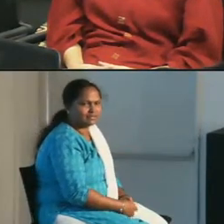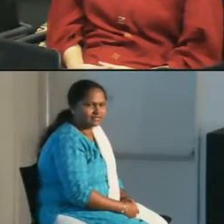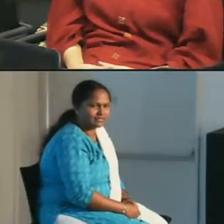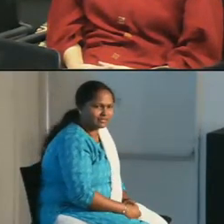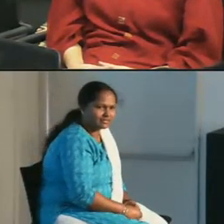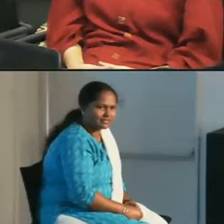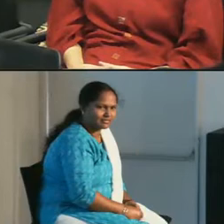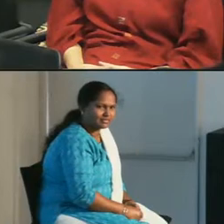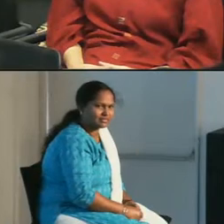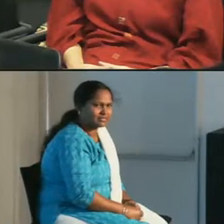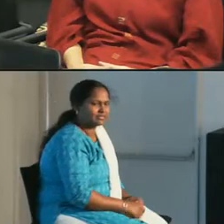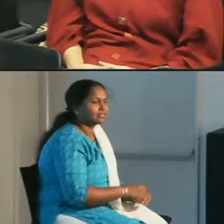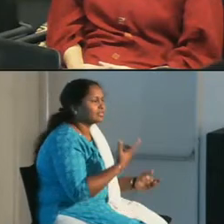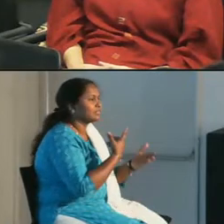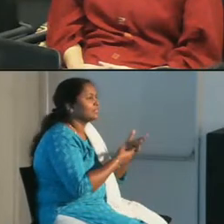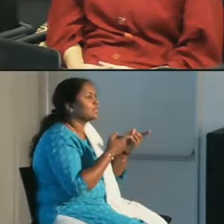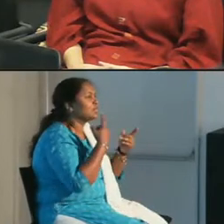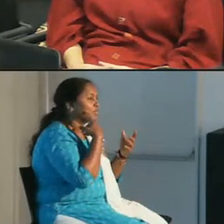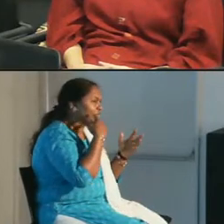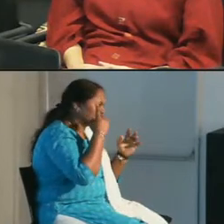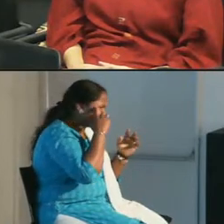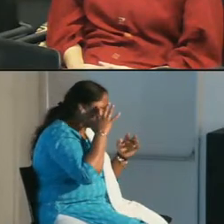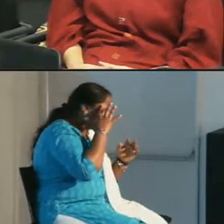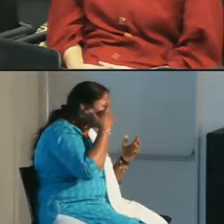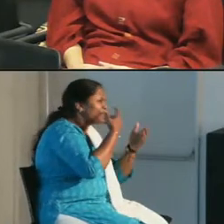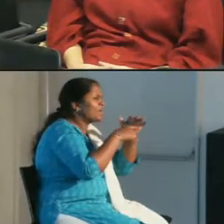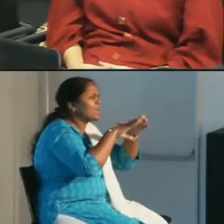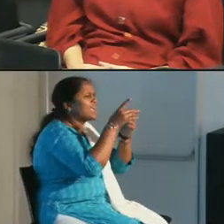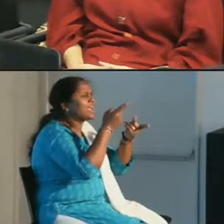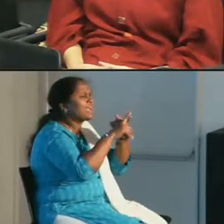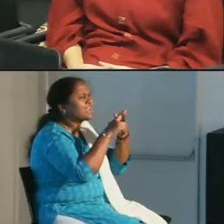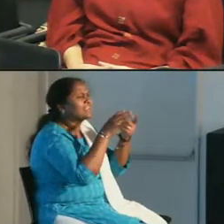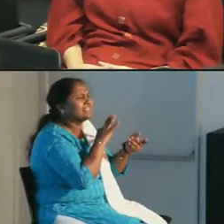I wonder what would happen if